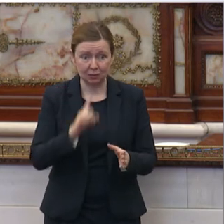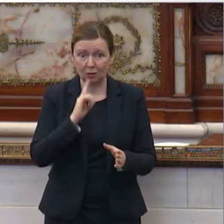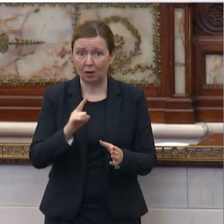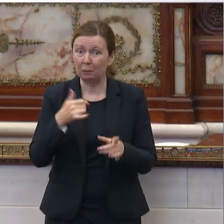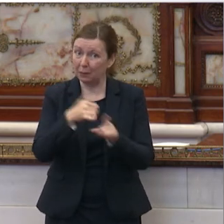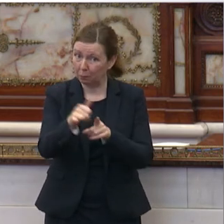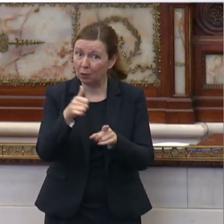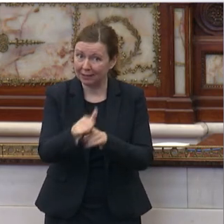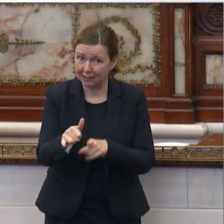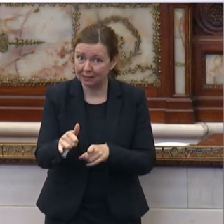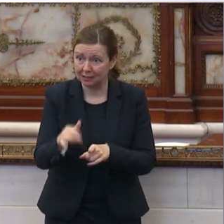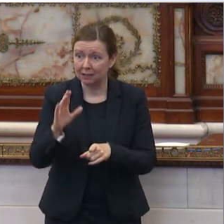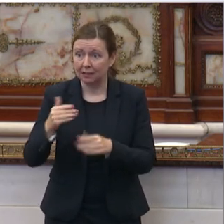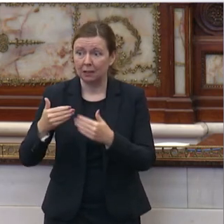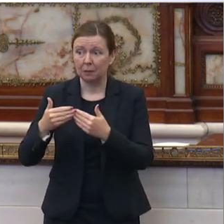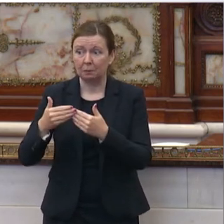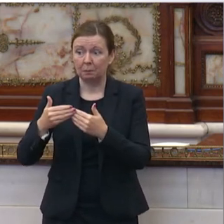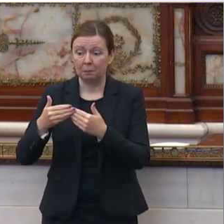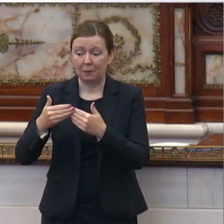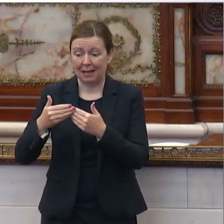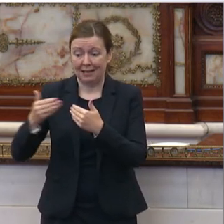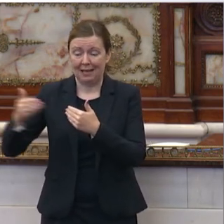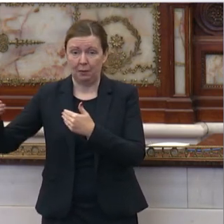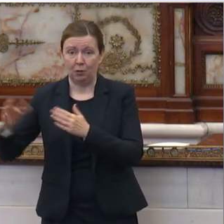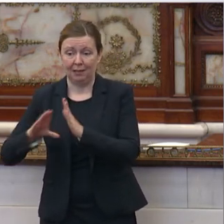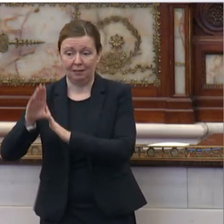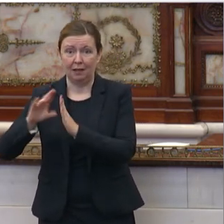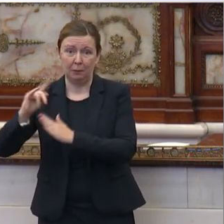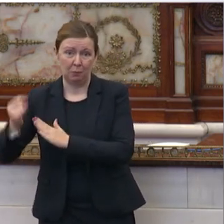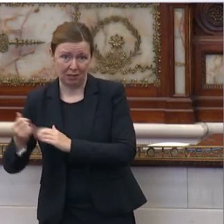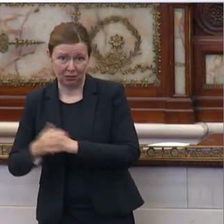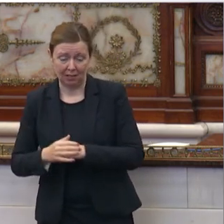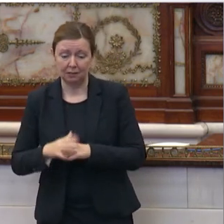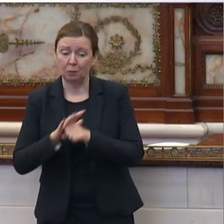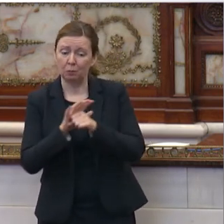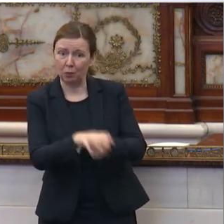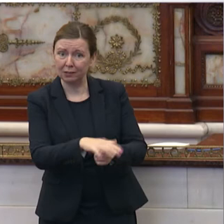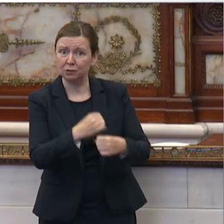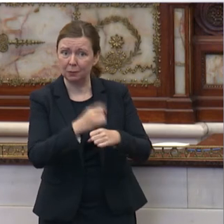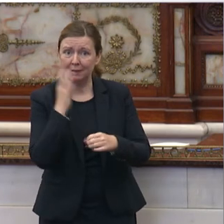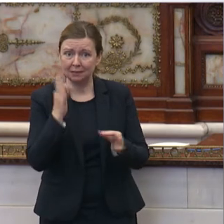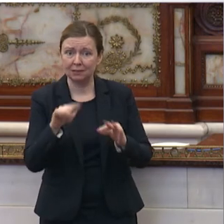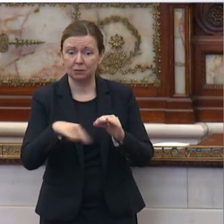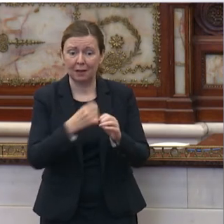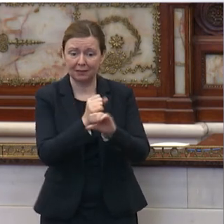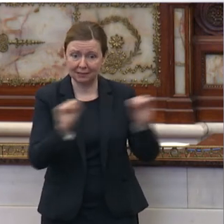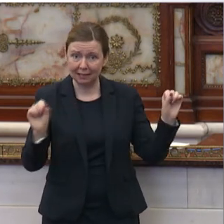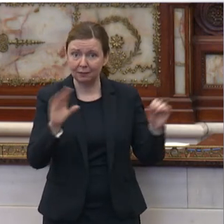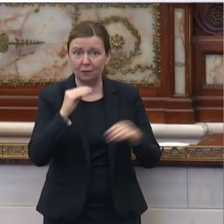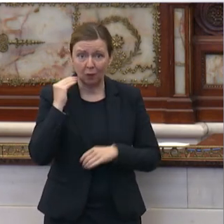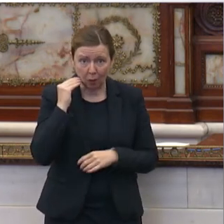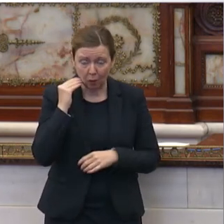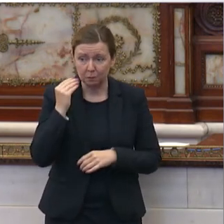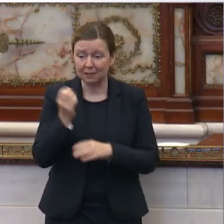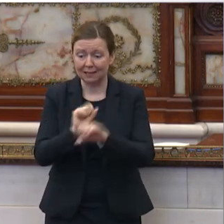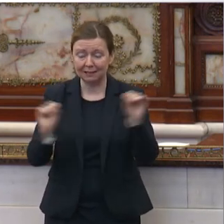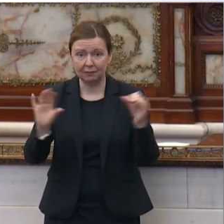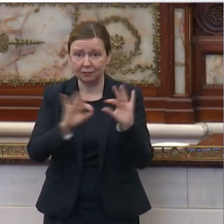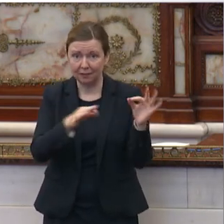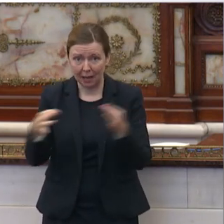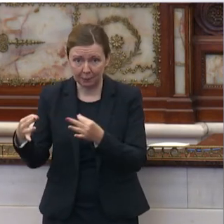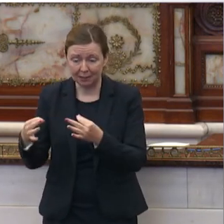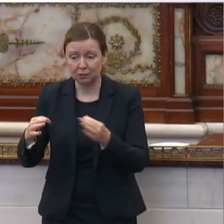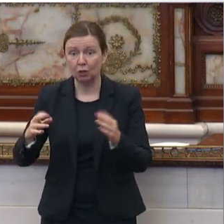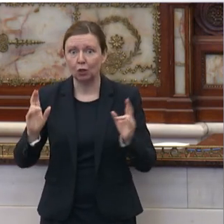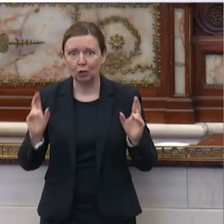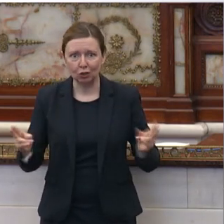bullied by neighboring development projects, pressured to make decisions about the safety of their homes and the safety of their families